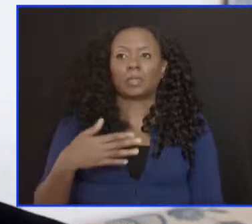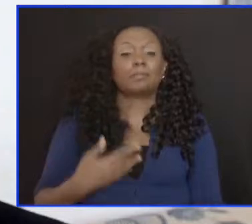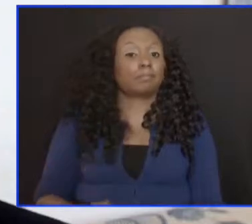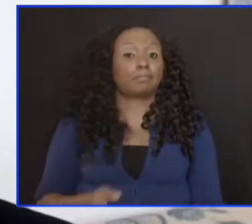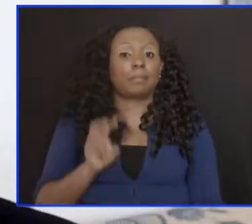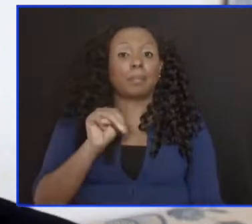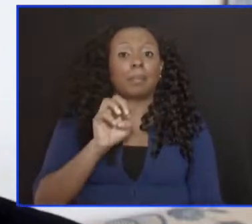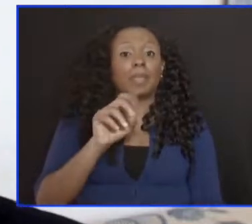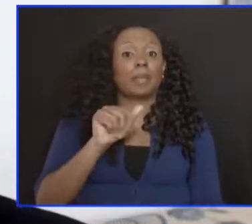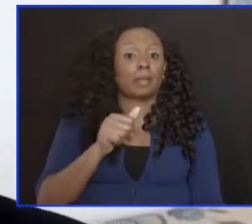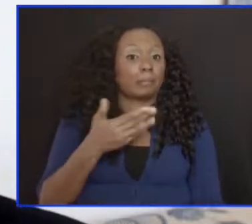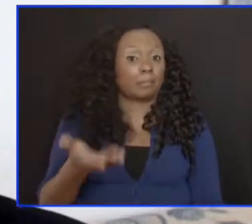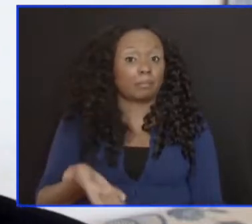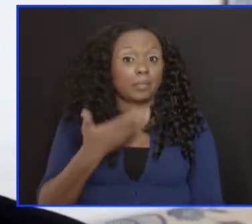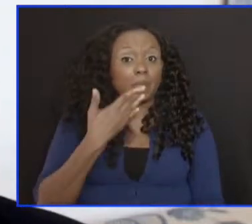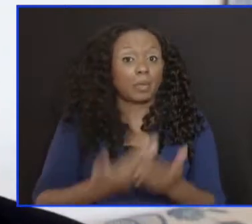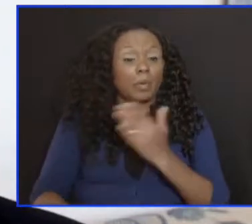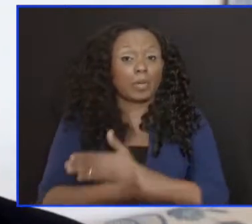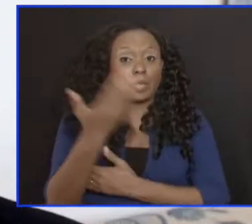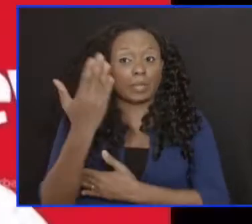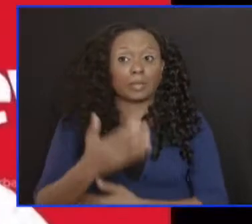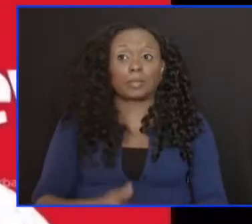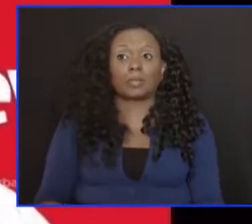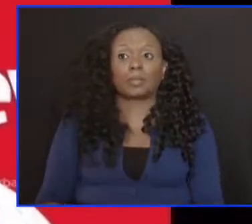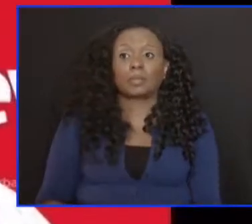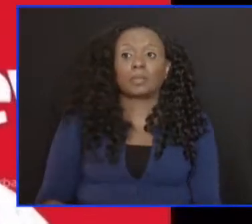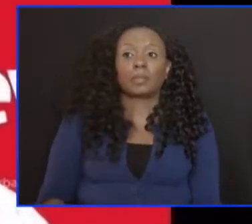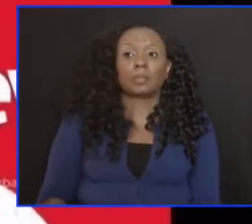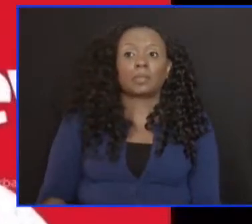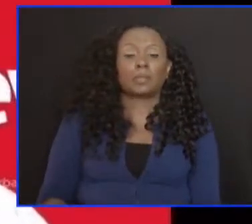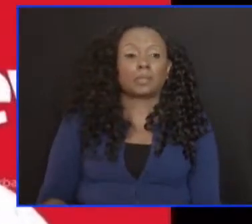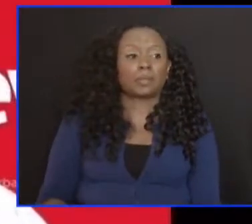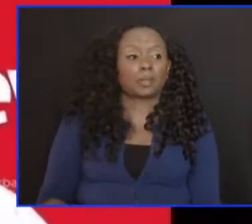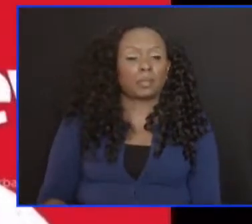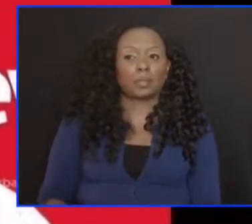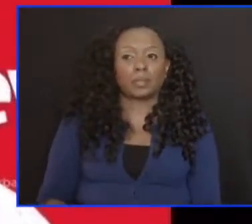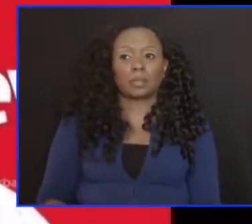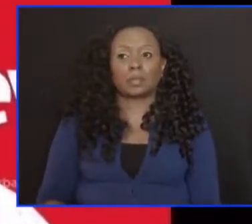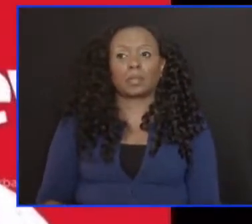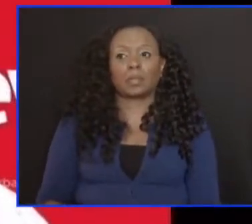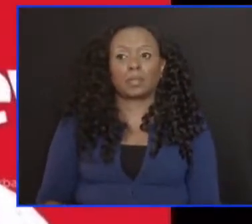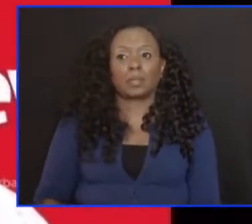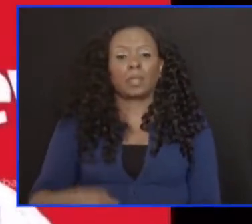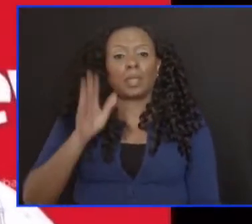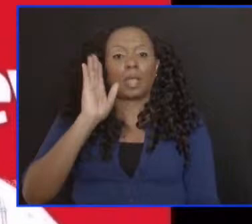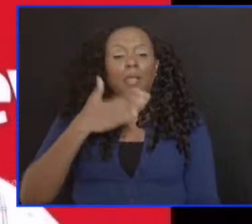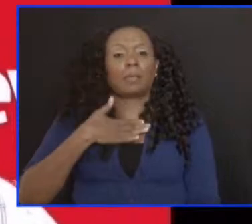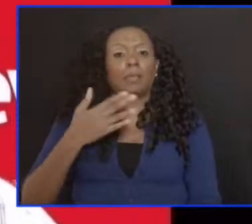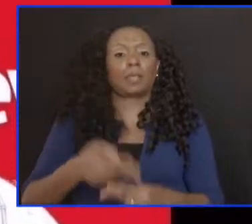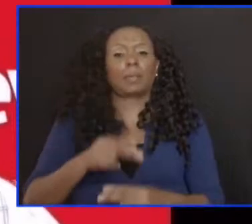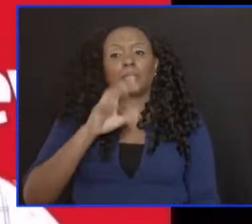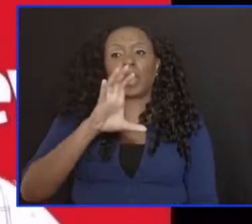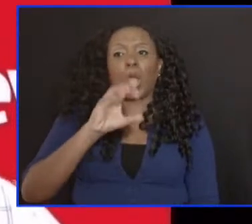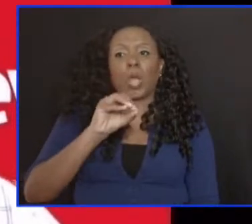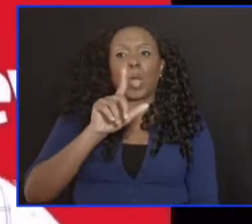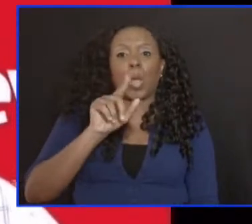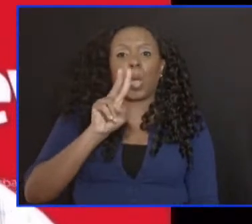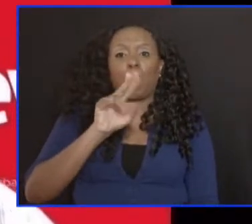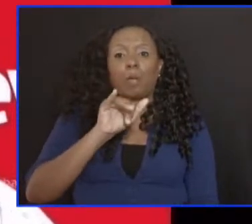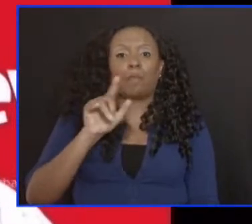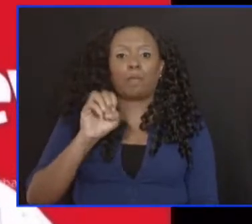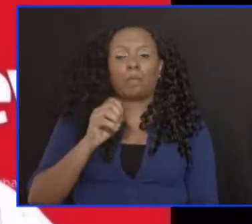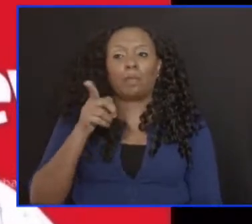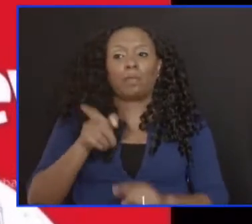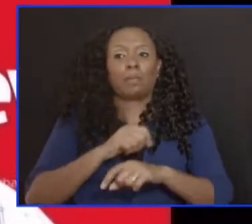go to the press first of all. Good morning. Hi, good morning. Yes, Colville Munzi from Nation News. Now, on the